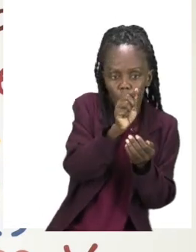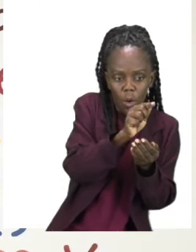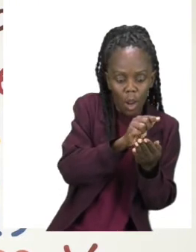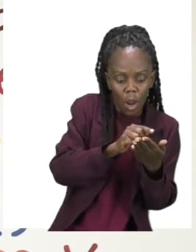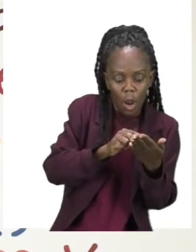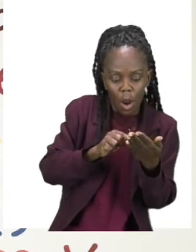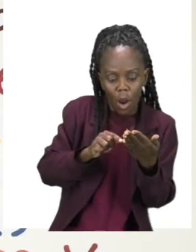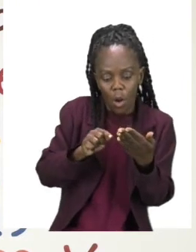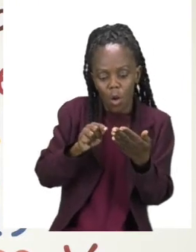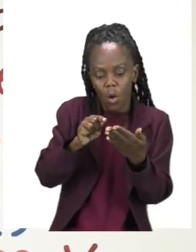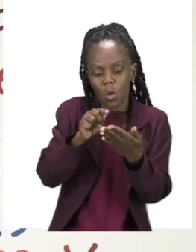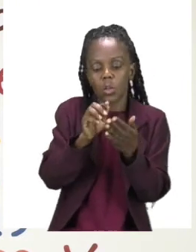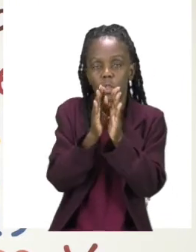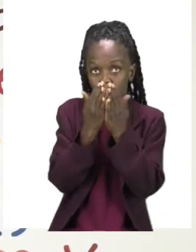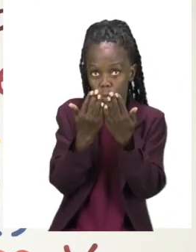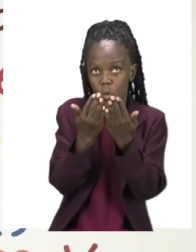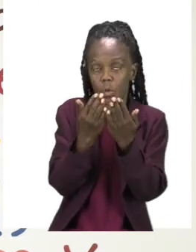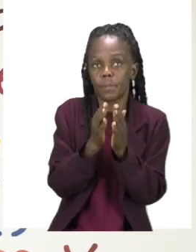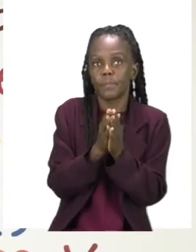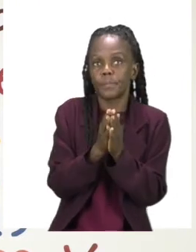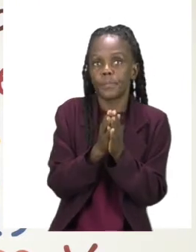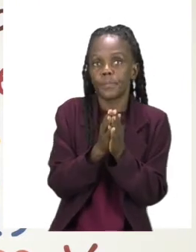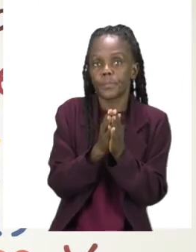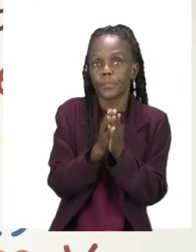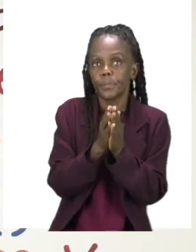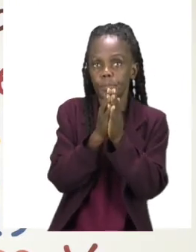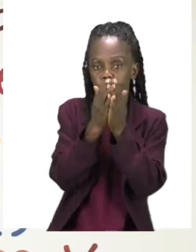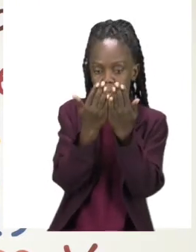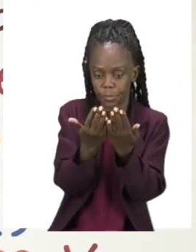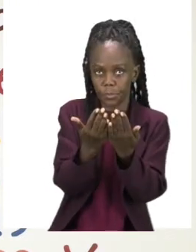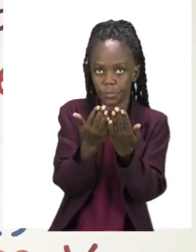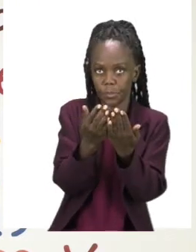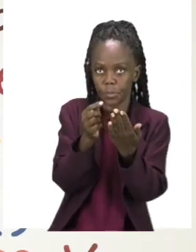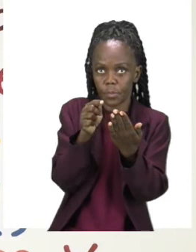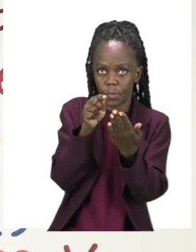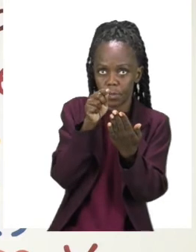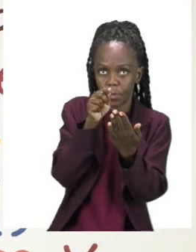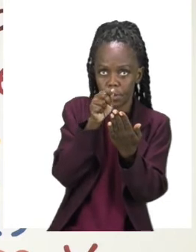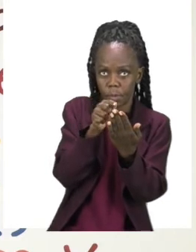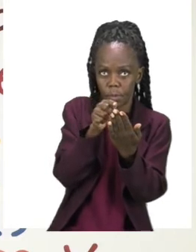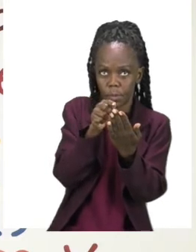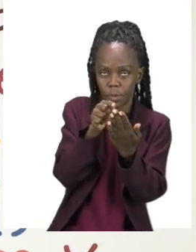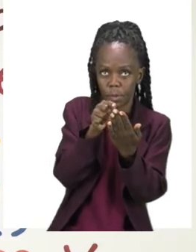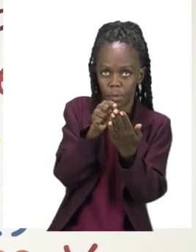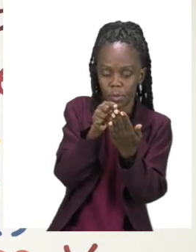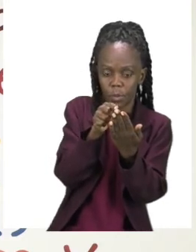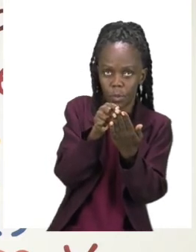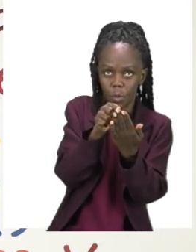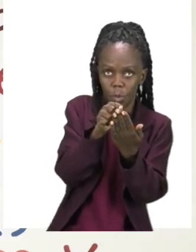round in your booklet. Let's try. I'm going to do it on the board. Are we ready? Let's